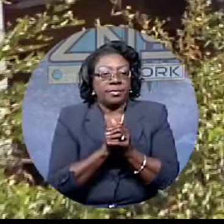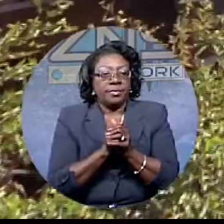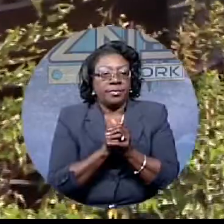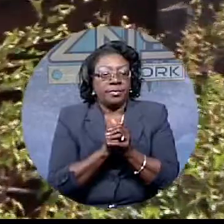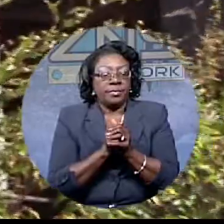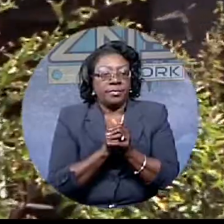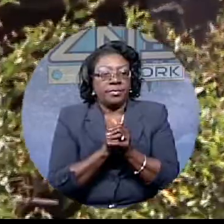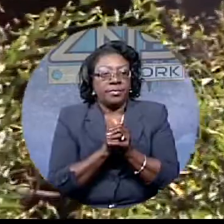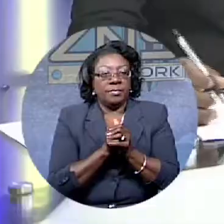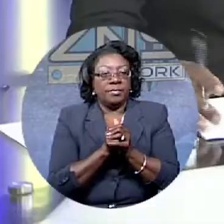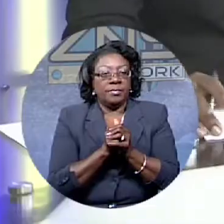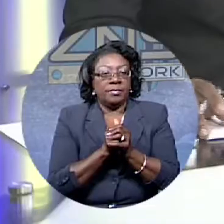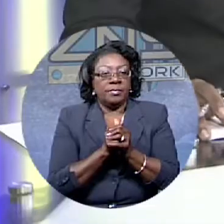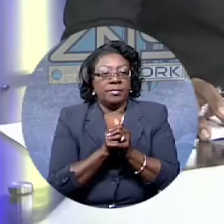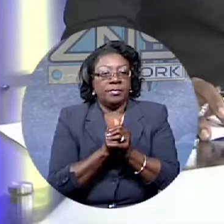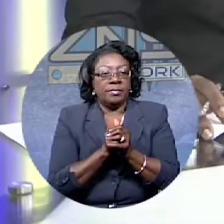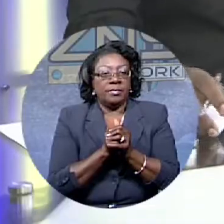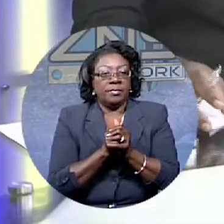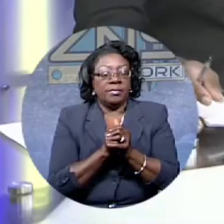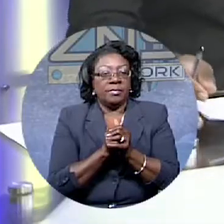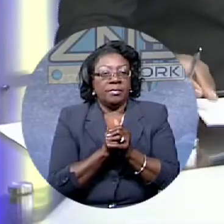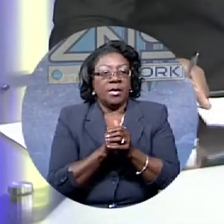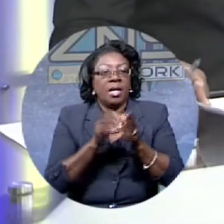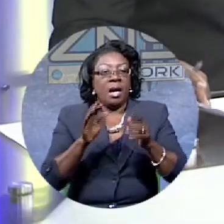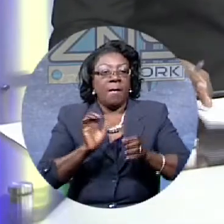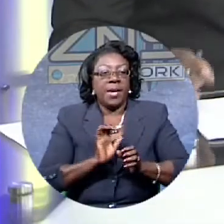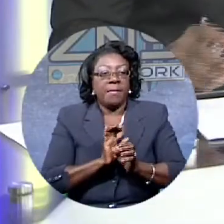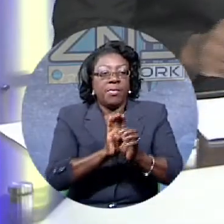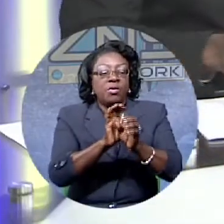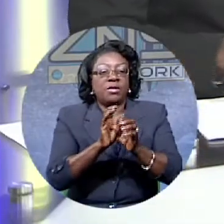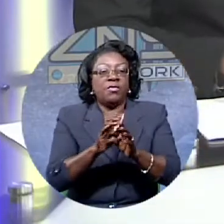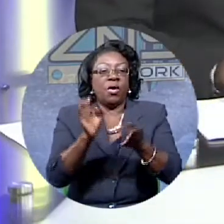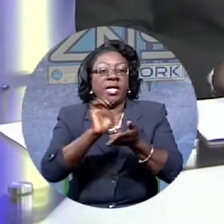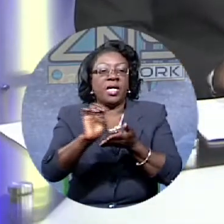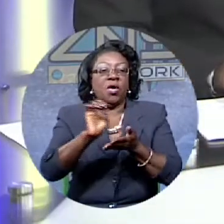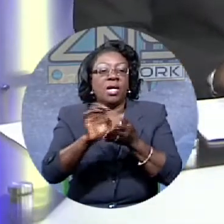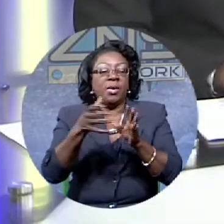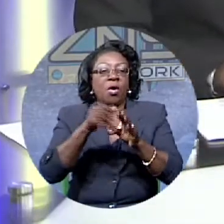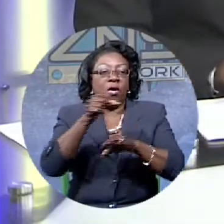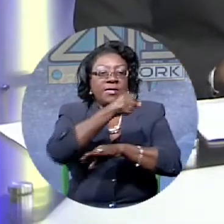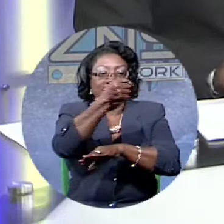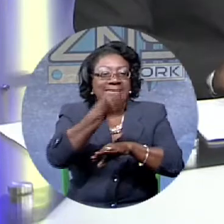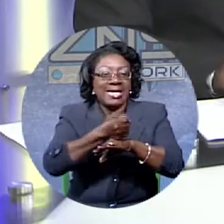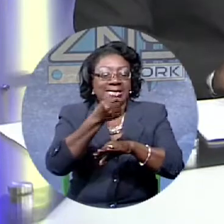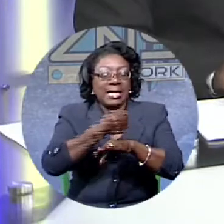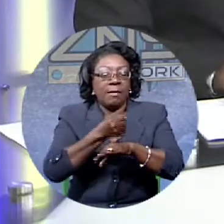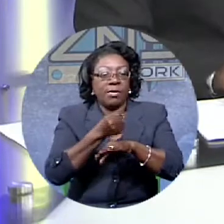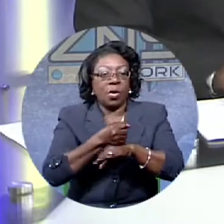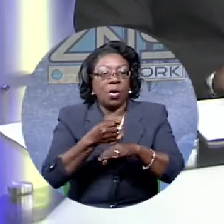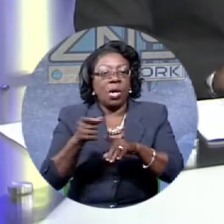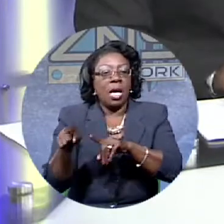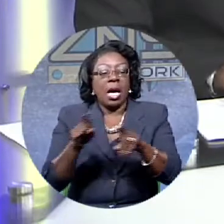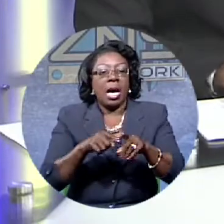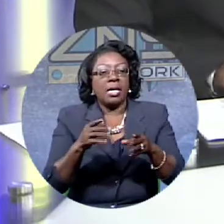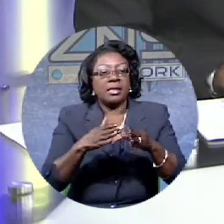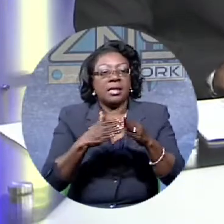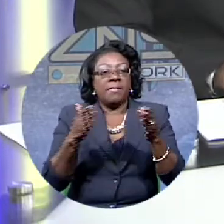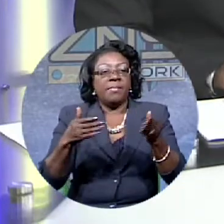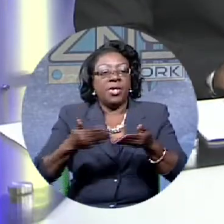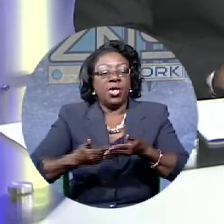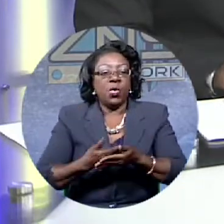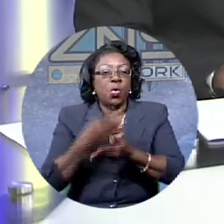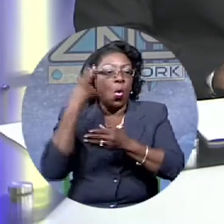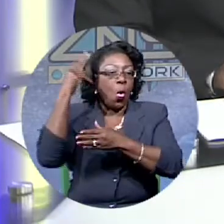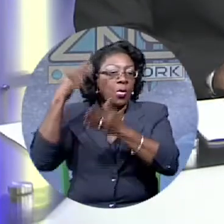ZNS Network News. A big boost for the economy of San Salvador as a major development is set to take shape in a matter of months. This